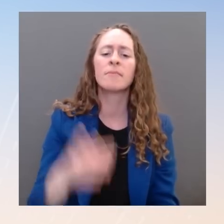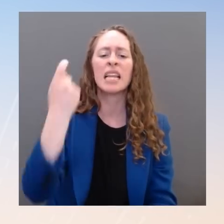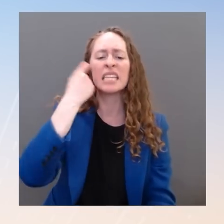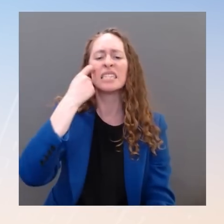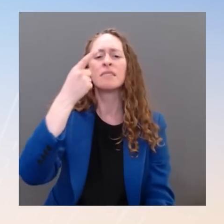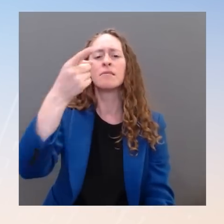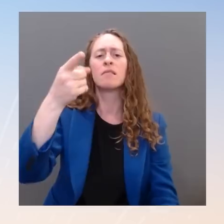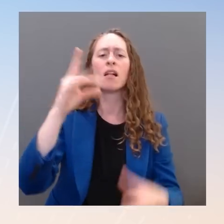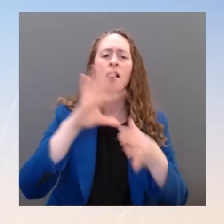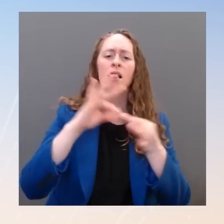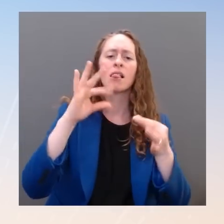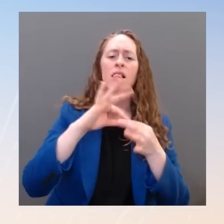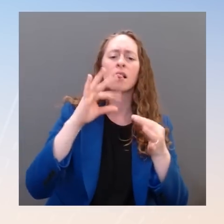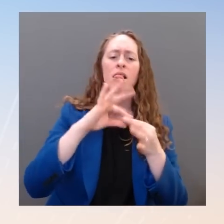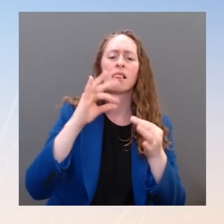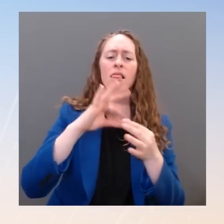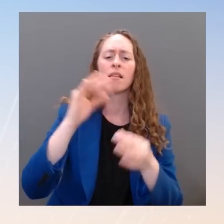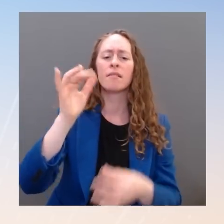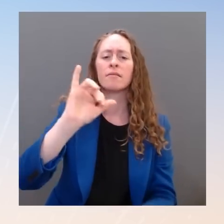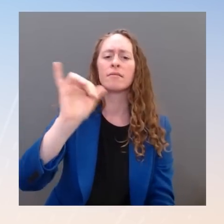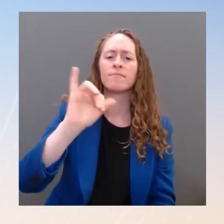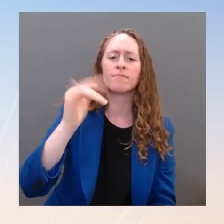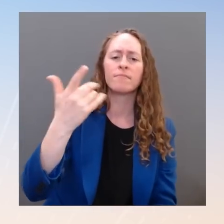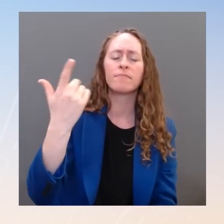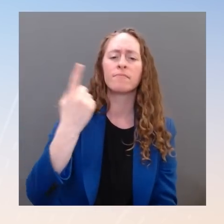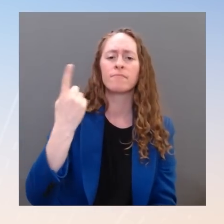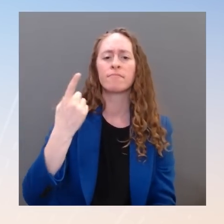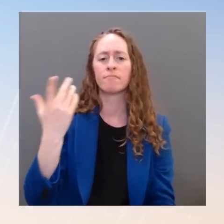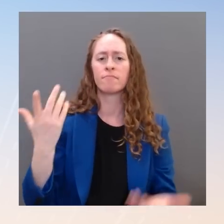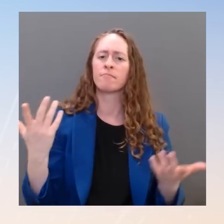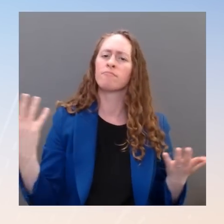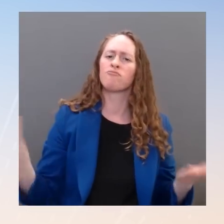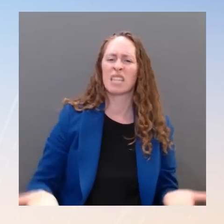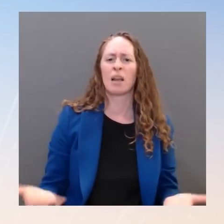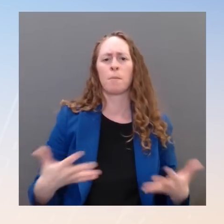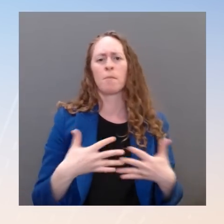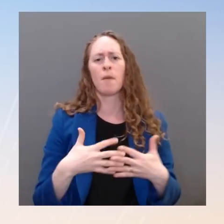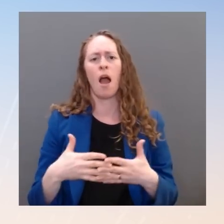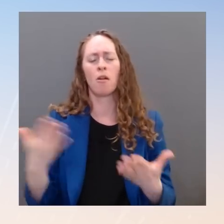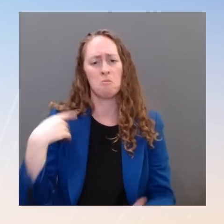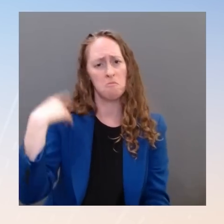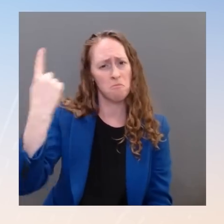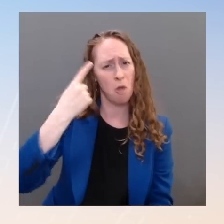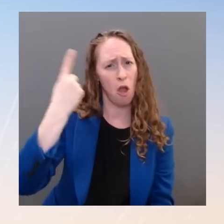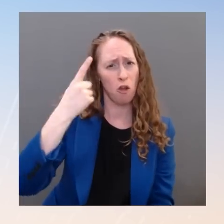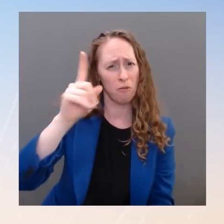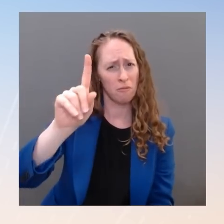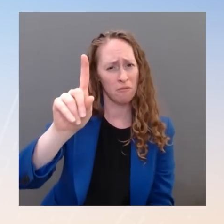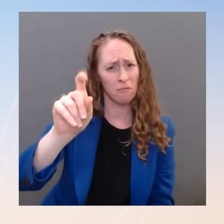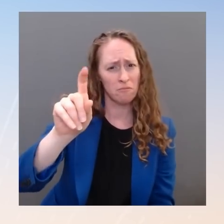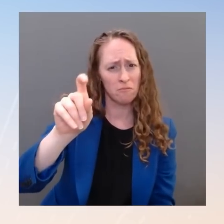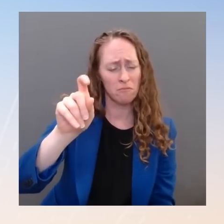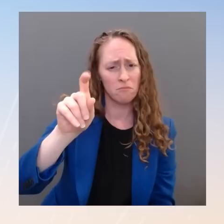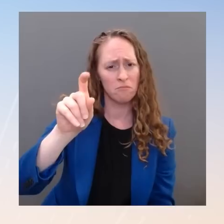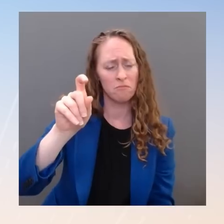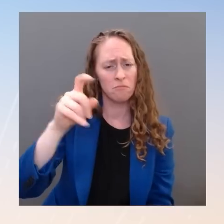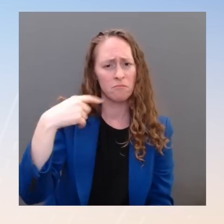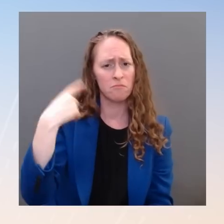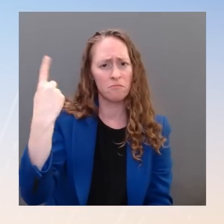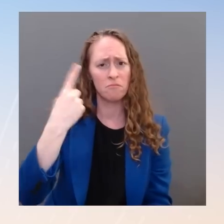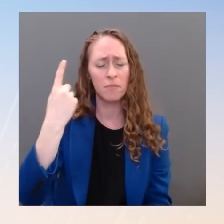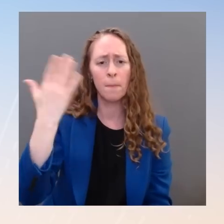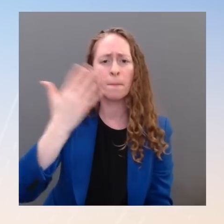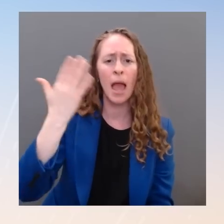economic cooperation, et cetera. I was wondering if the president was planning to raise AMLO's attitude toward Russia and Ukraine. He's been really loath